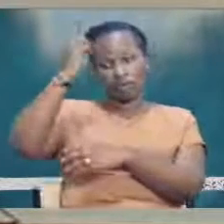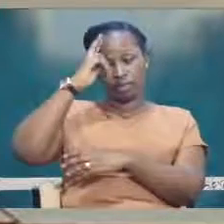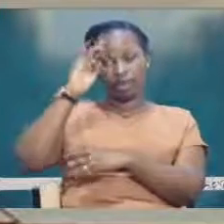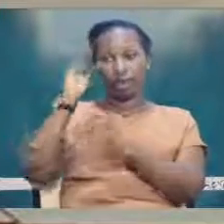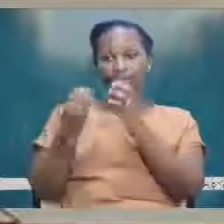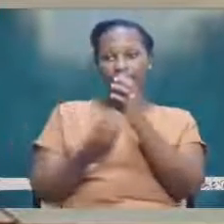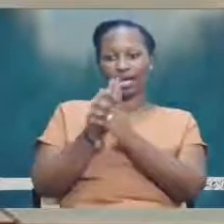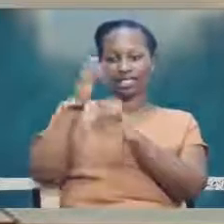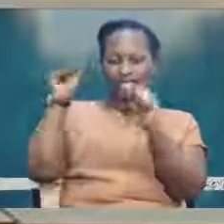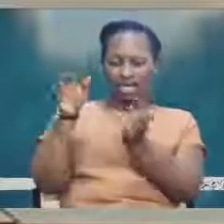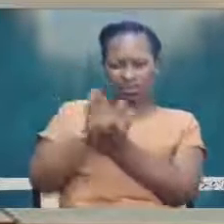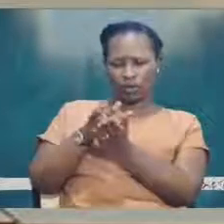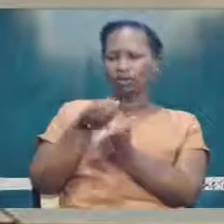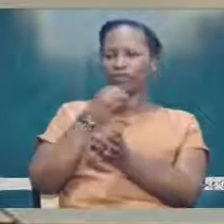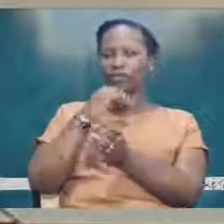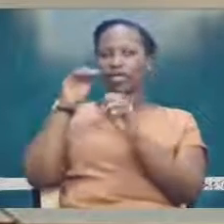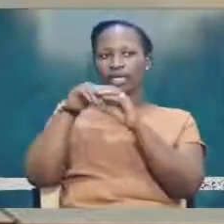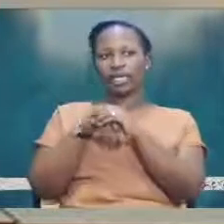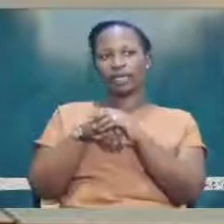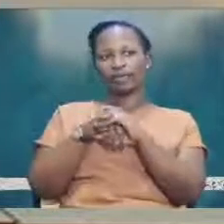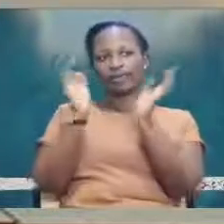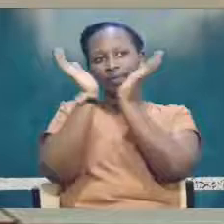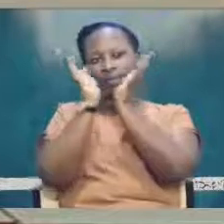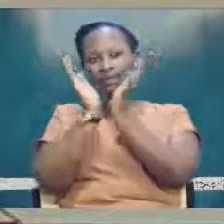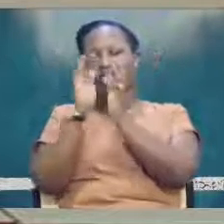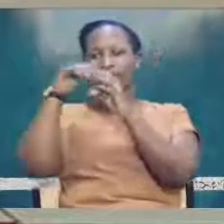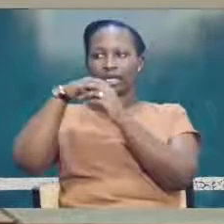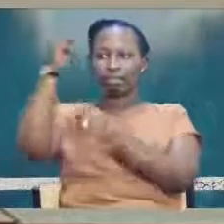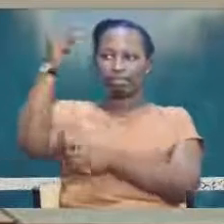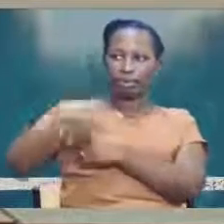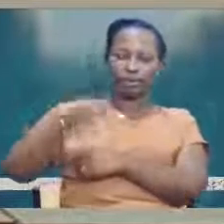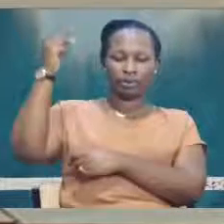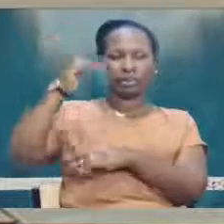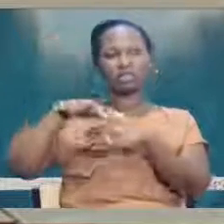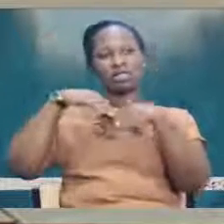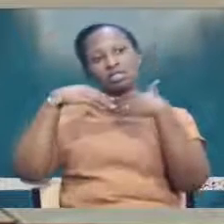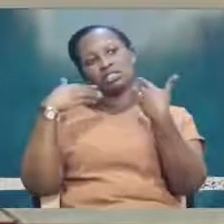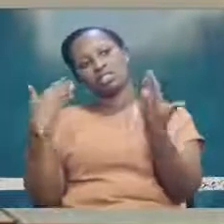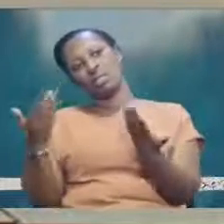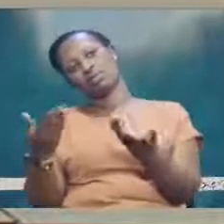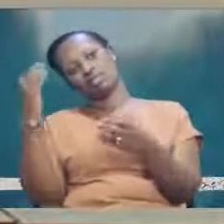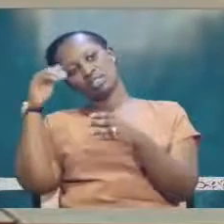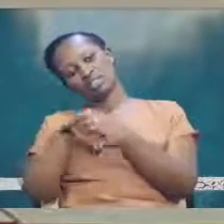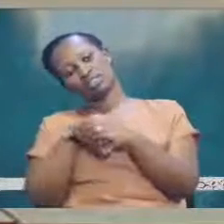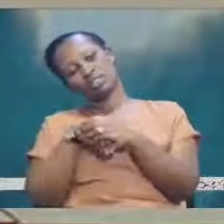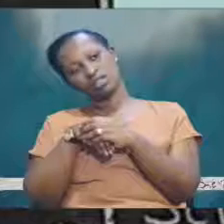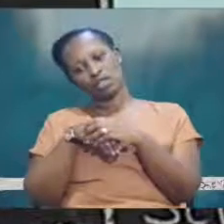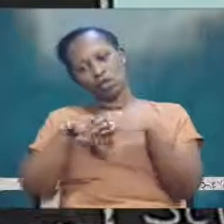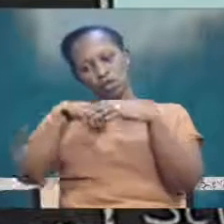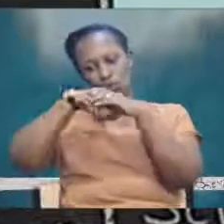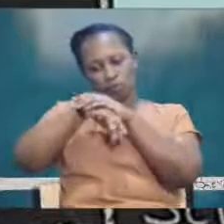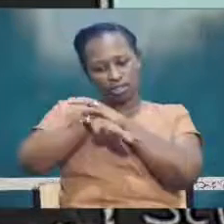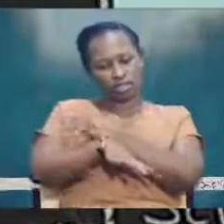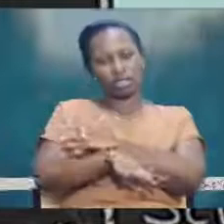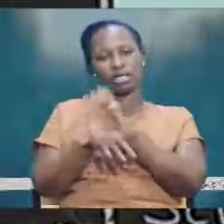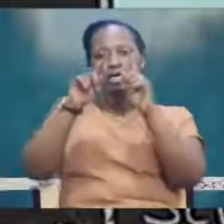leaves, plants can store food in stems, or plants can store food in roots.